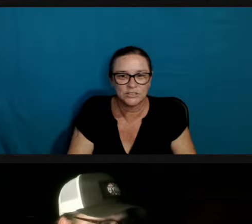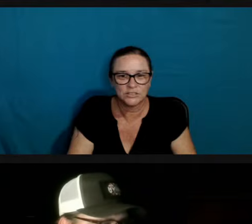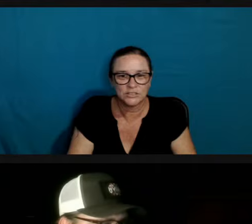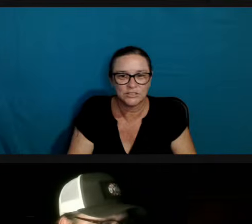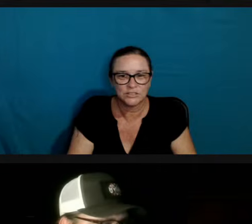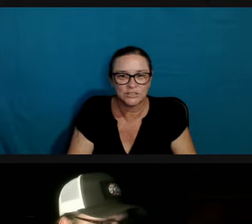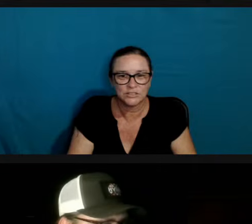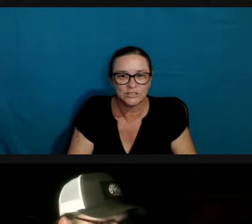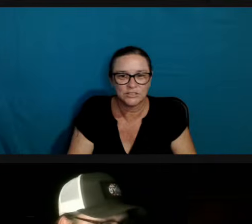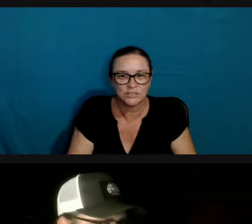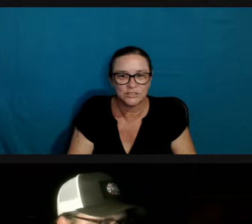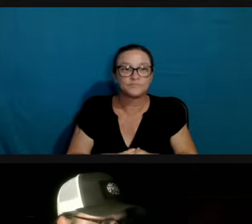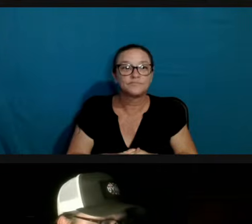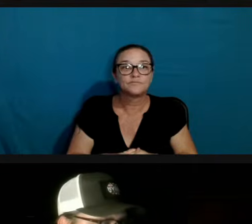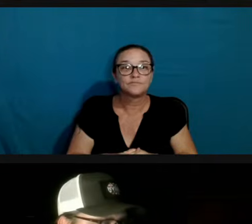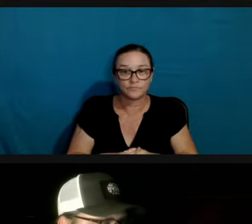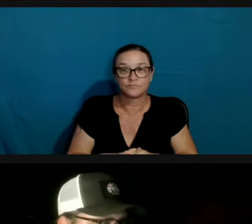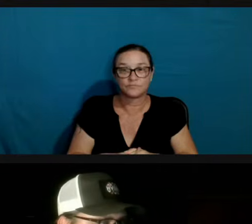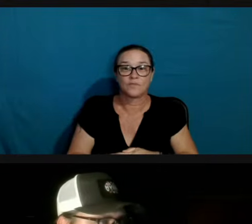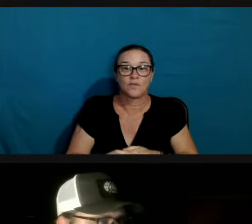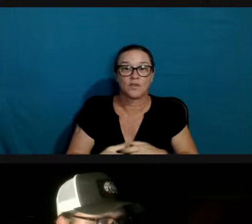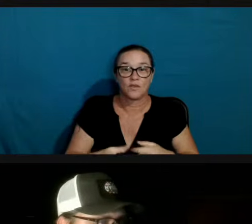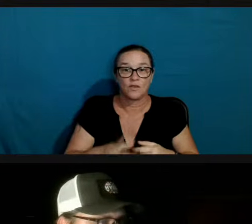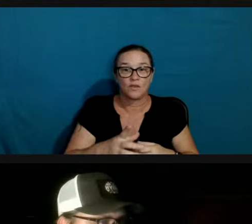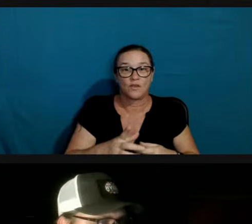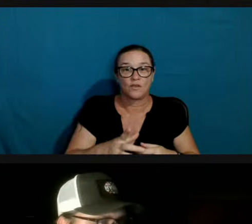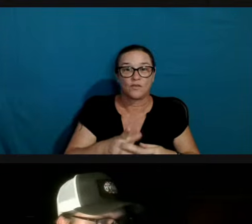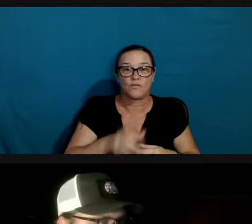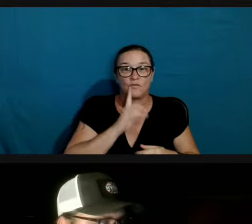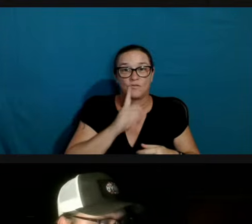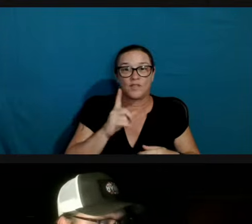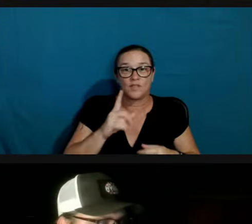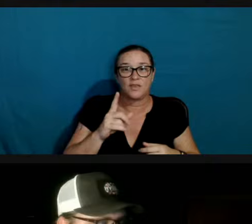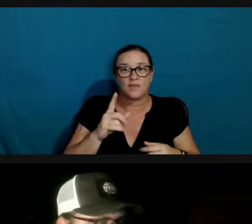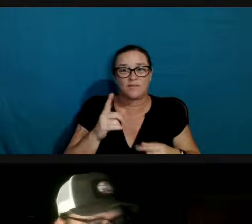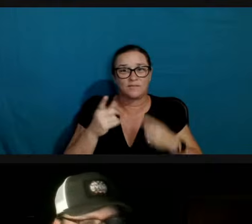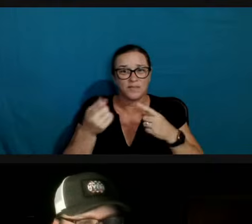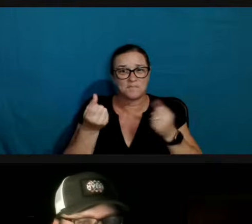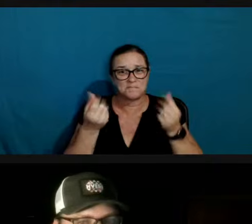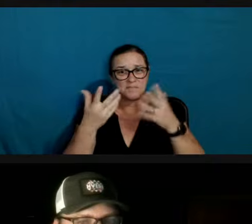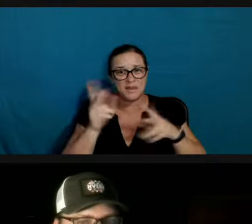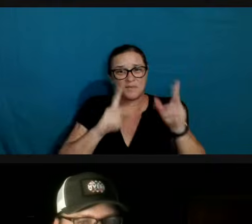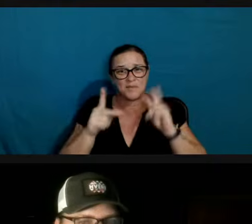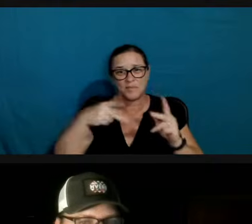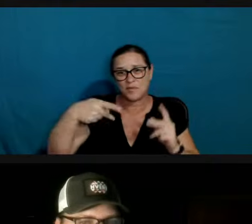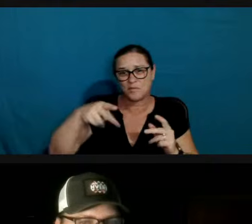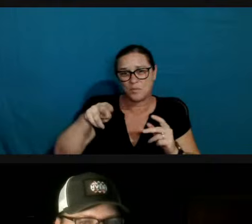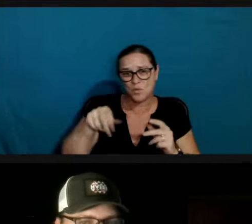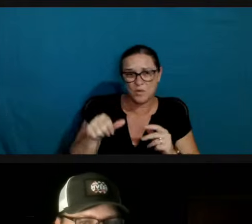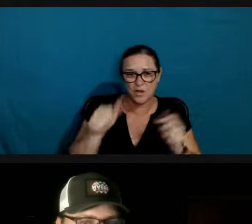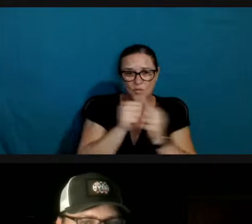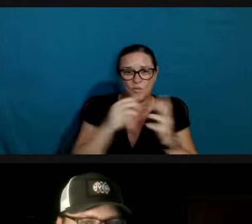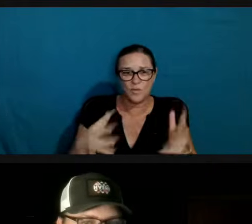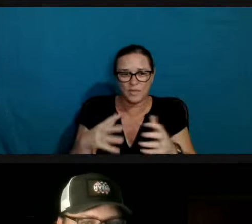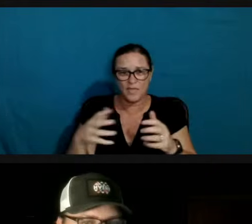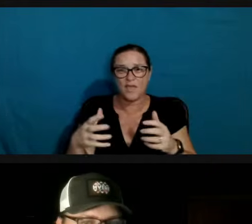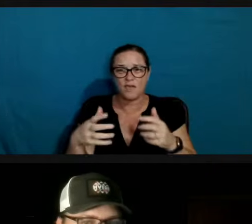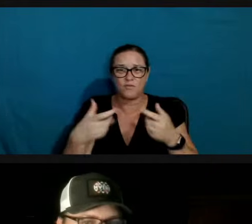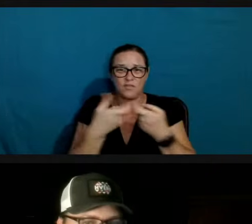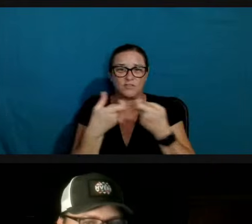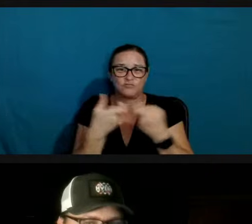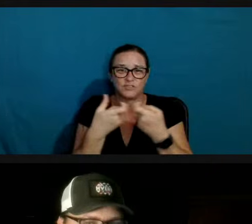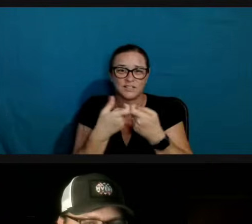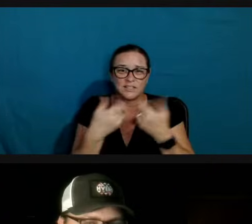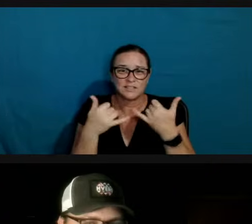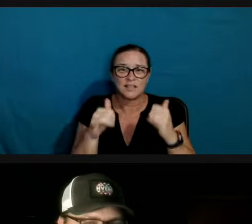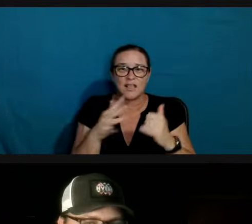thin, but the real noticeable thing is just how many people in Puna have been without power at this point, and